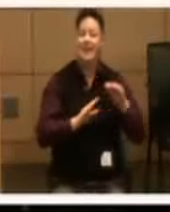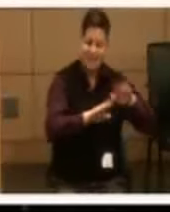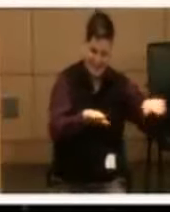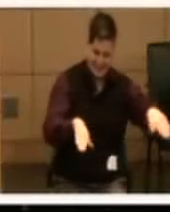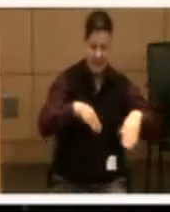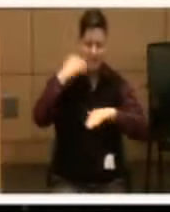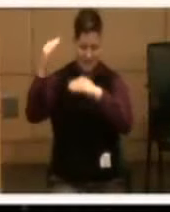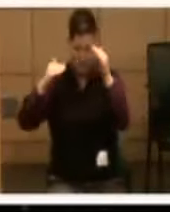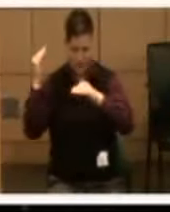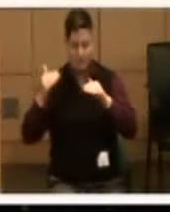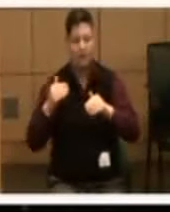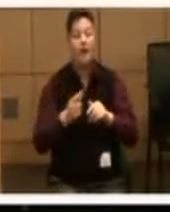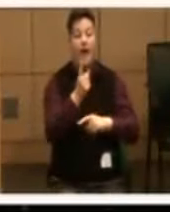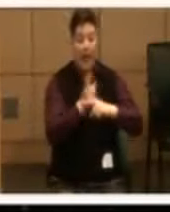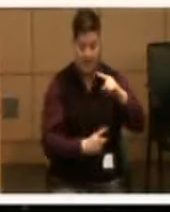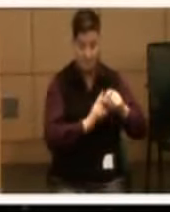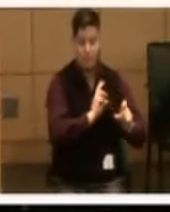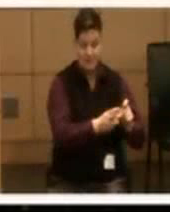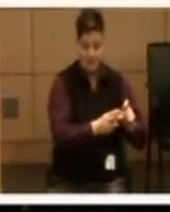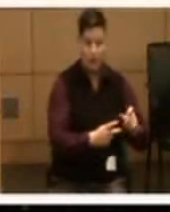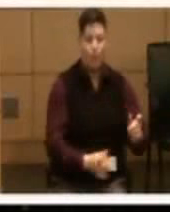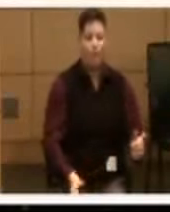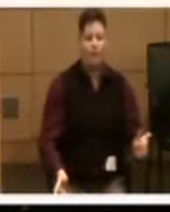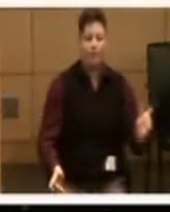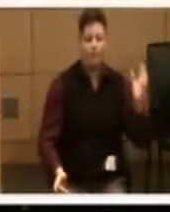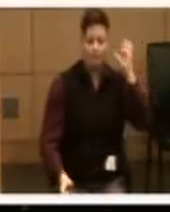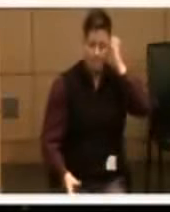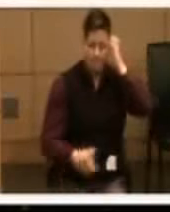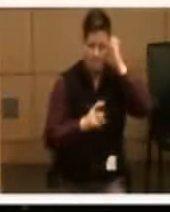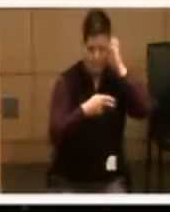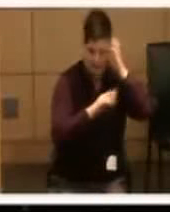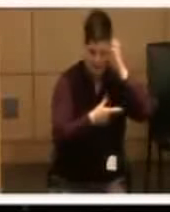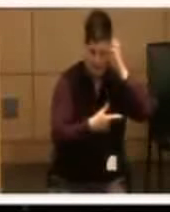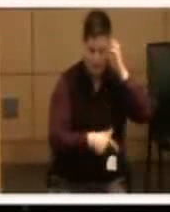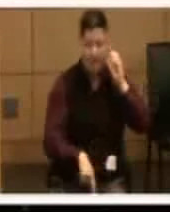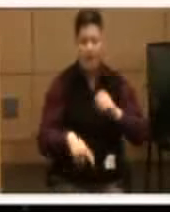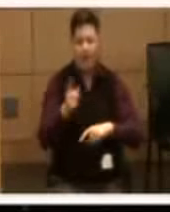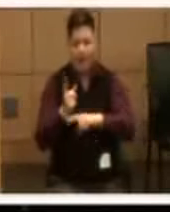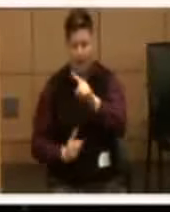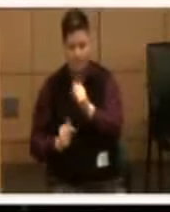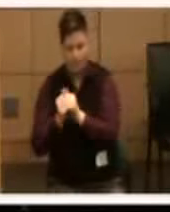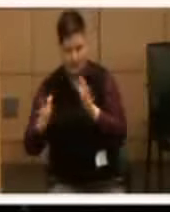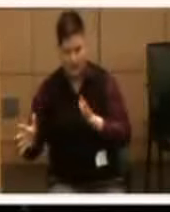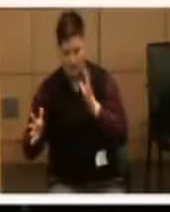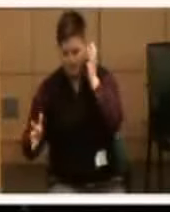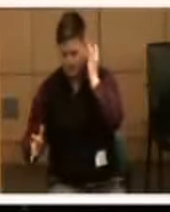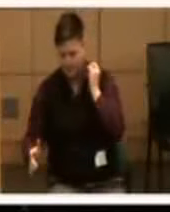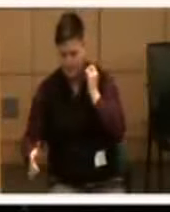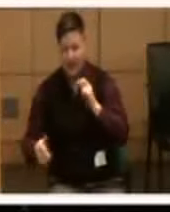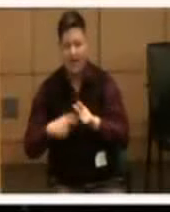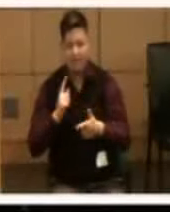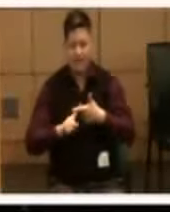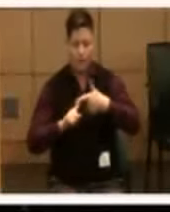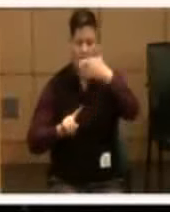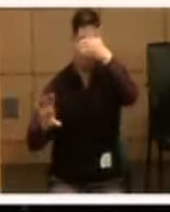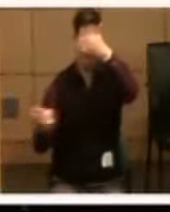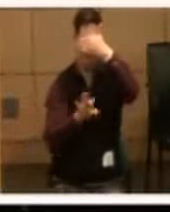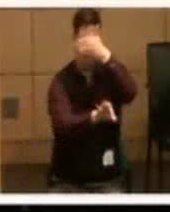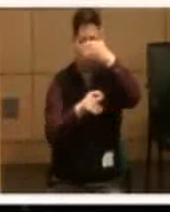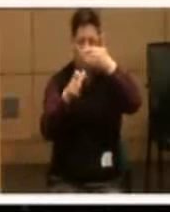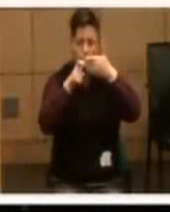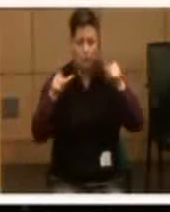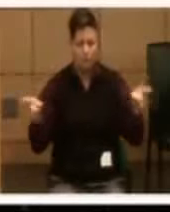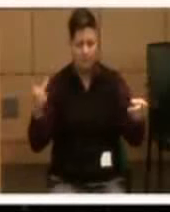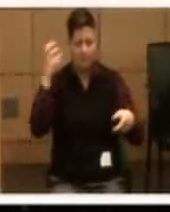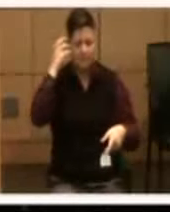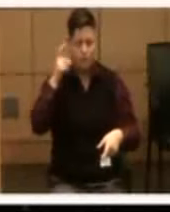the plug in, half did it without the plug, and then we randomized the conditions. Yeah. Mm-hmm.